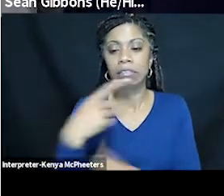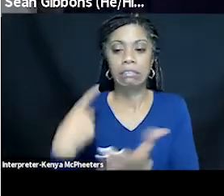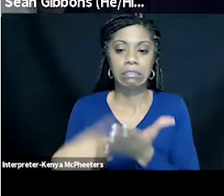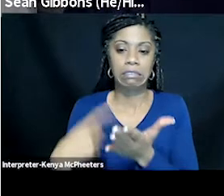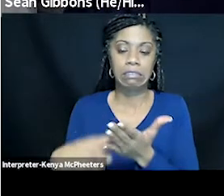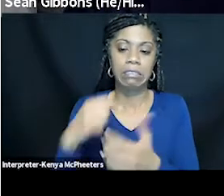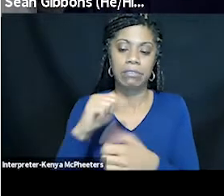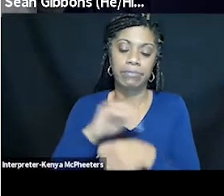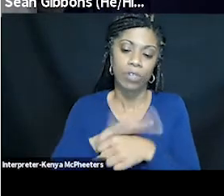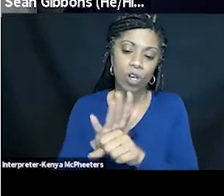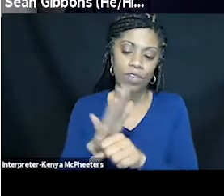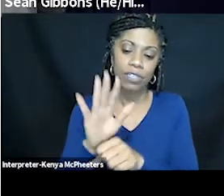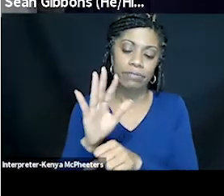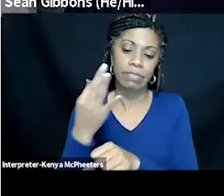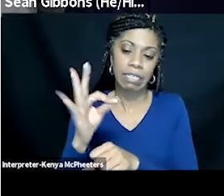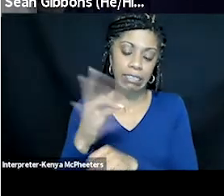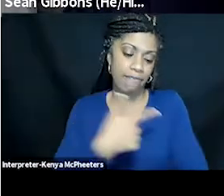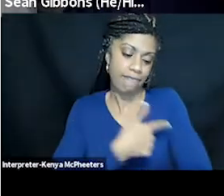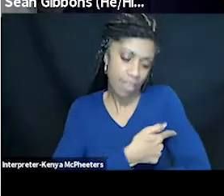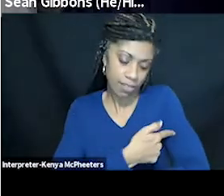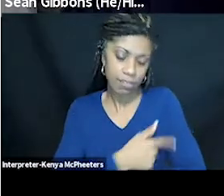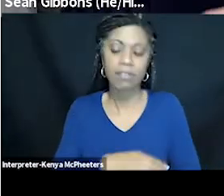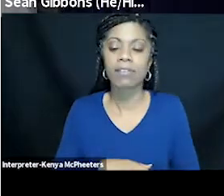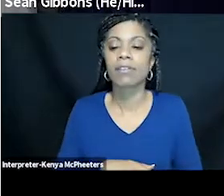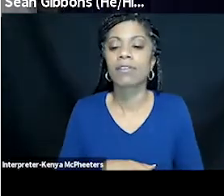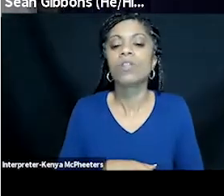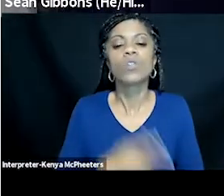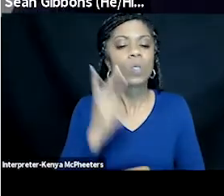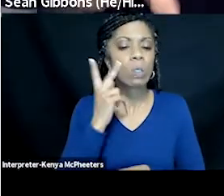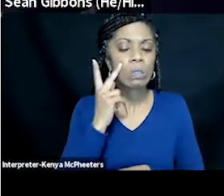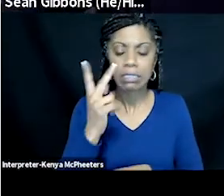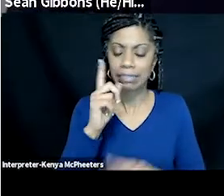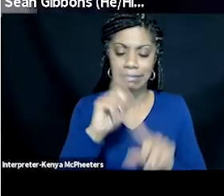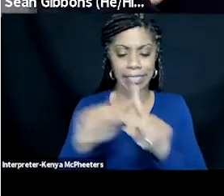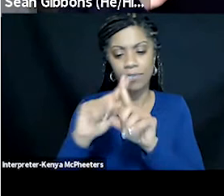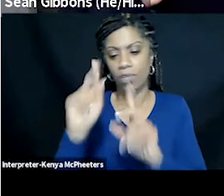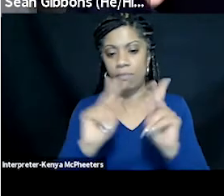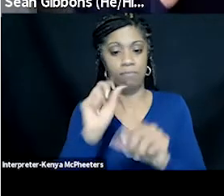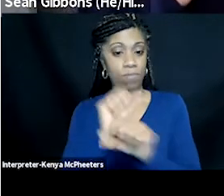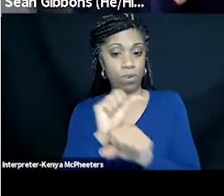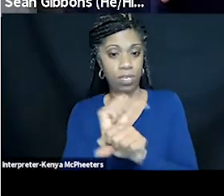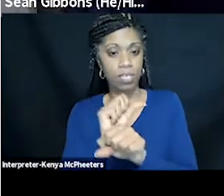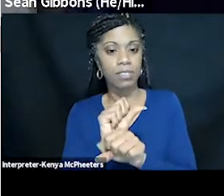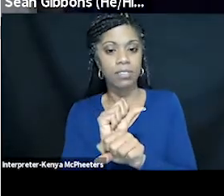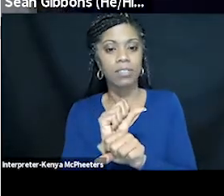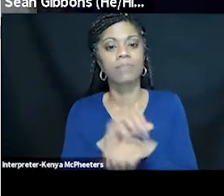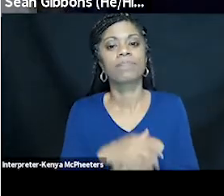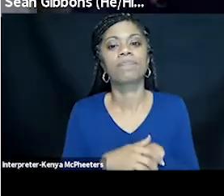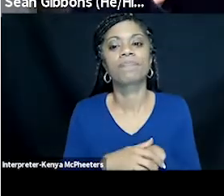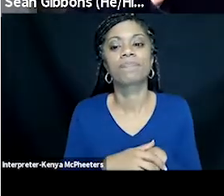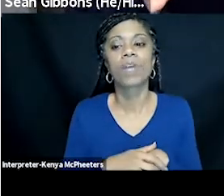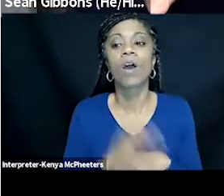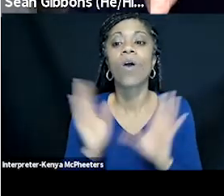stuff, and a really welcome, warm place to go to find other folks who are working in the space that you are. Mr. T, if you'll take us forward. I also get to